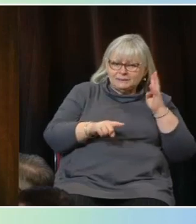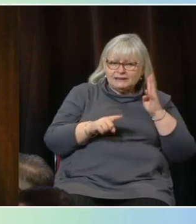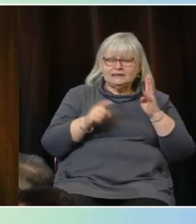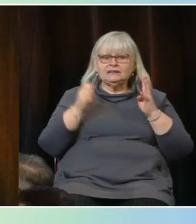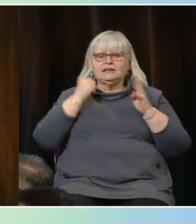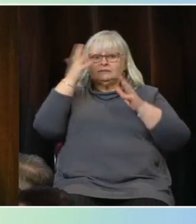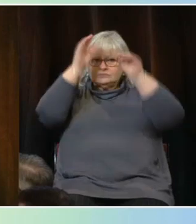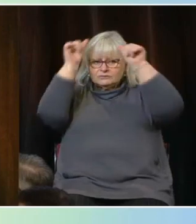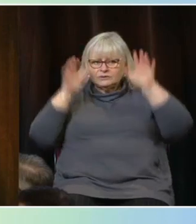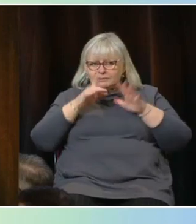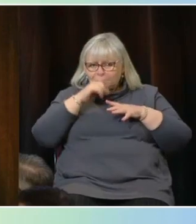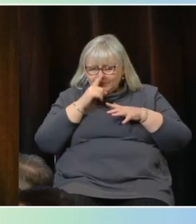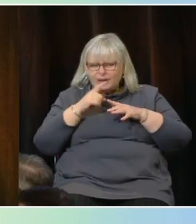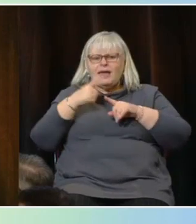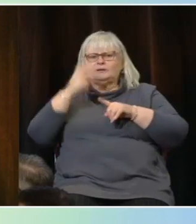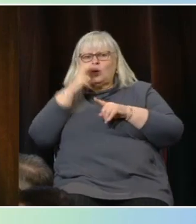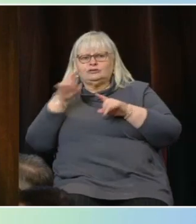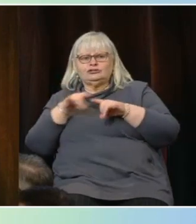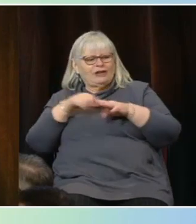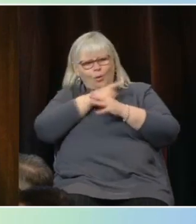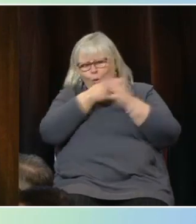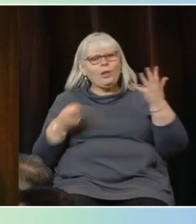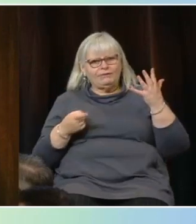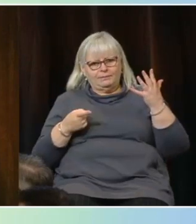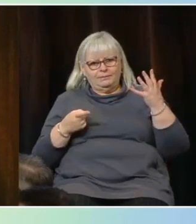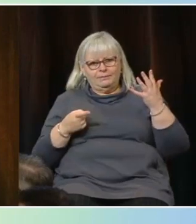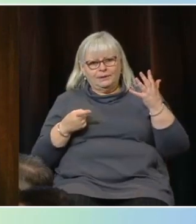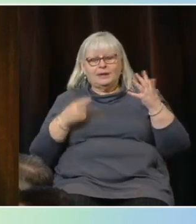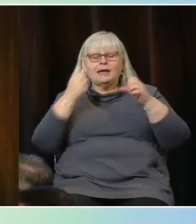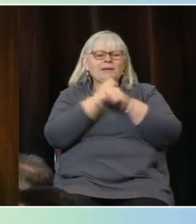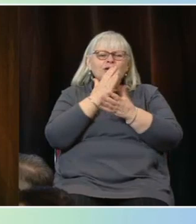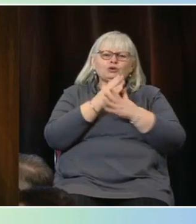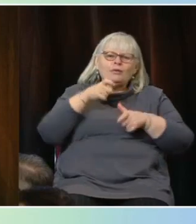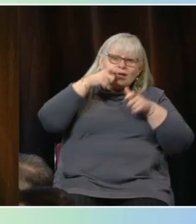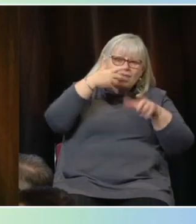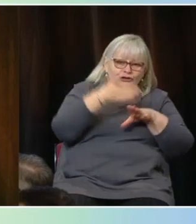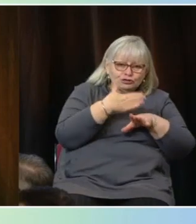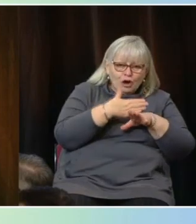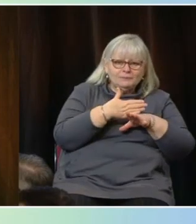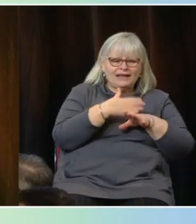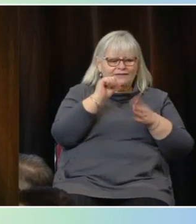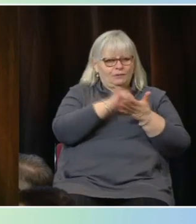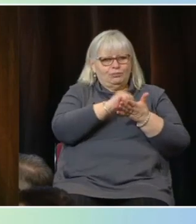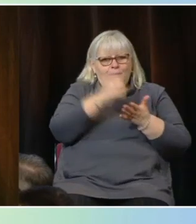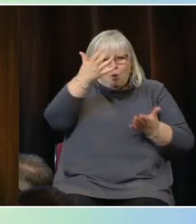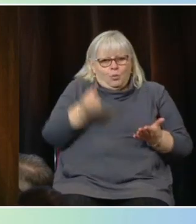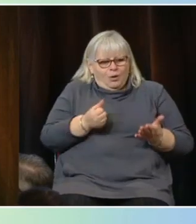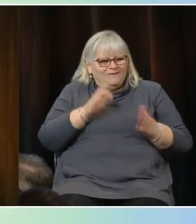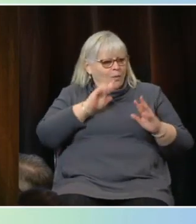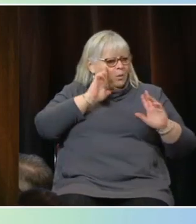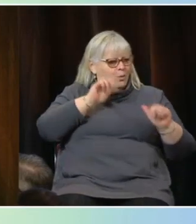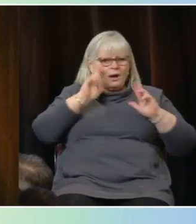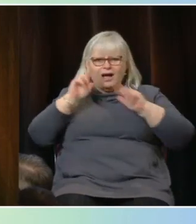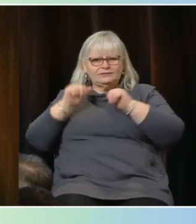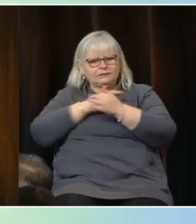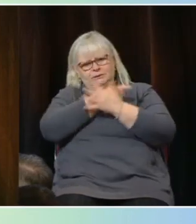and older Australians making sure care jobs are good jobs properly remunerating our care work is going to be critical